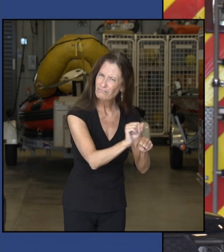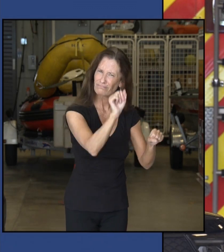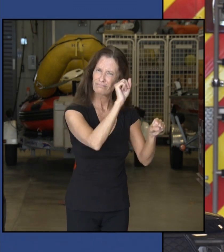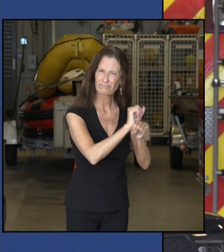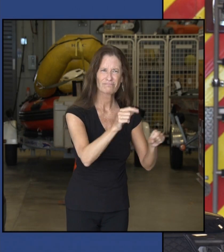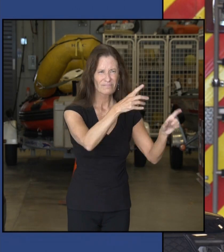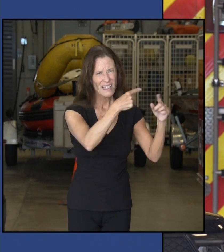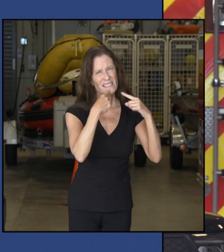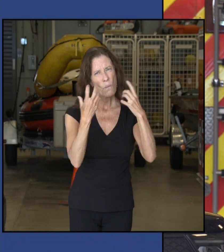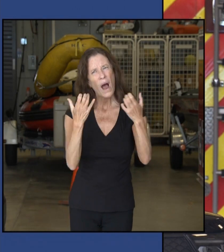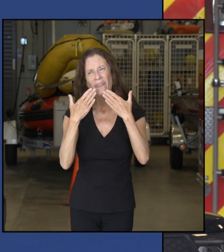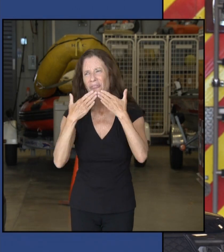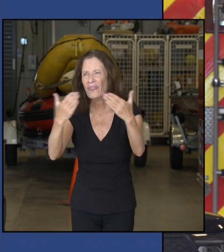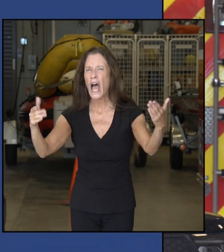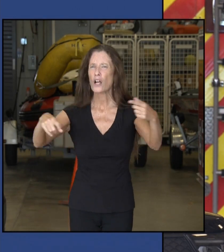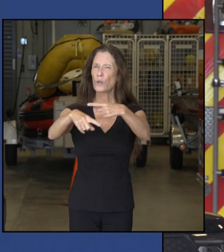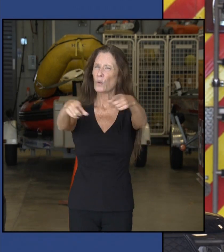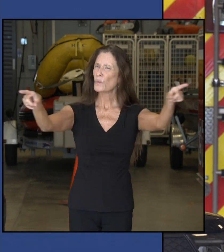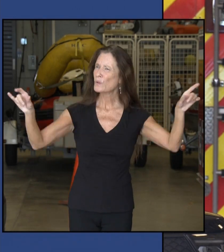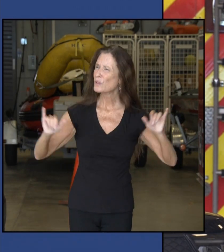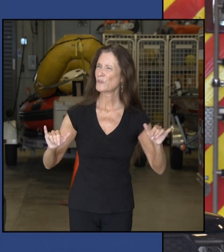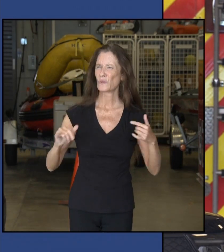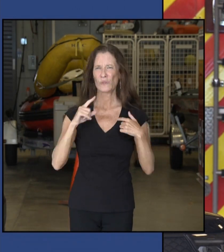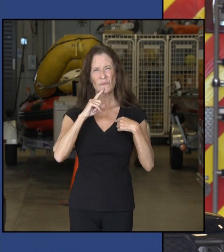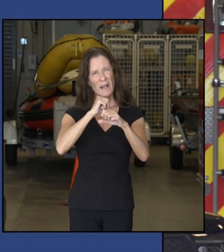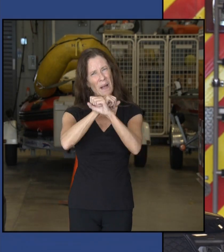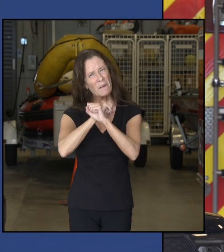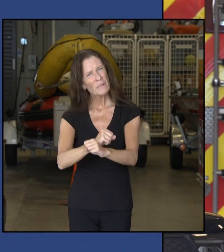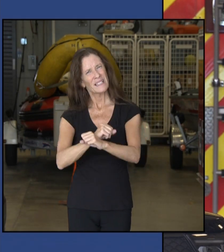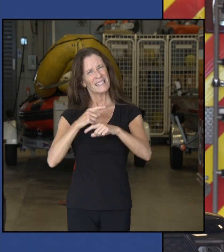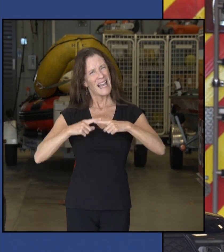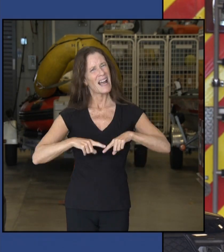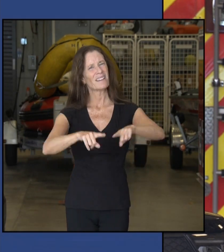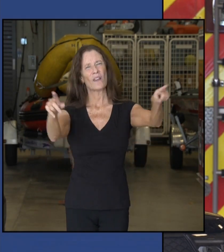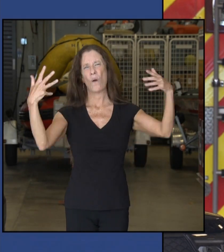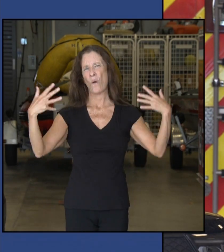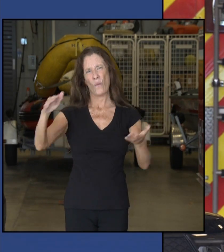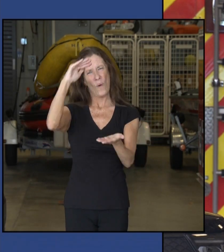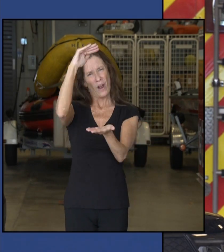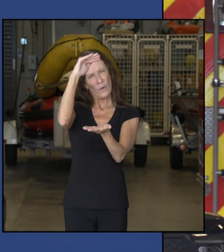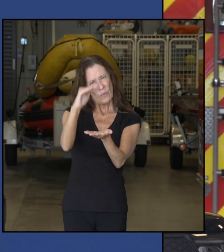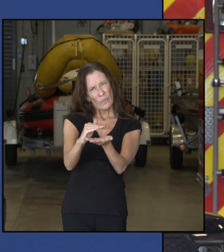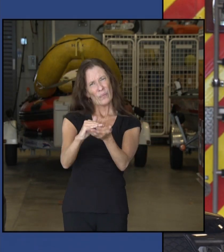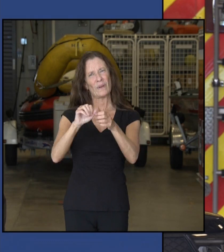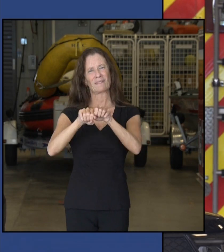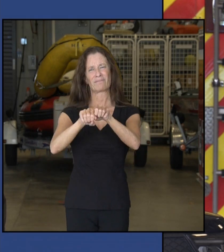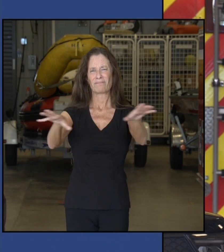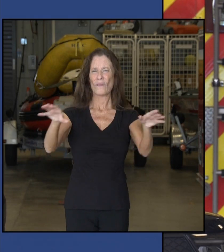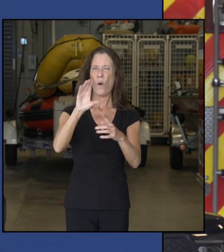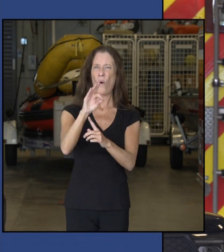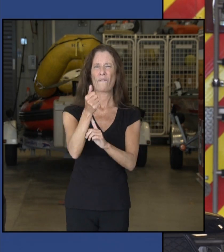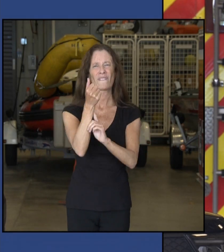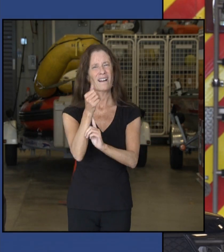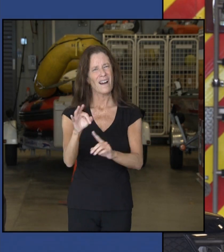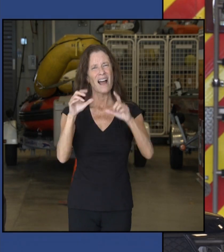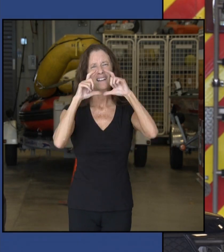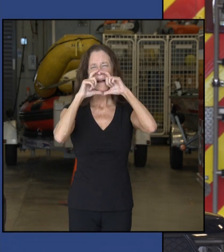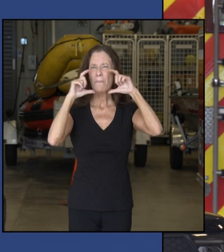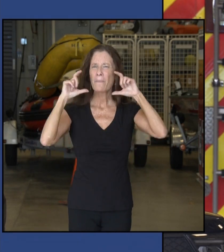our loved ones, and our community. Right now, you are stopping the spread when you wear a